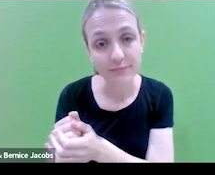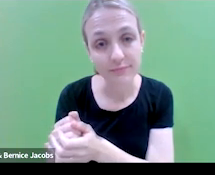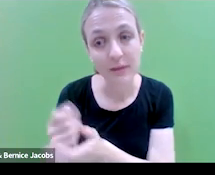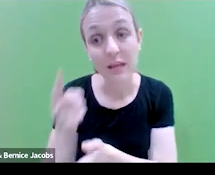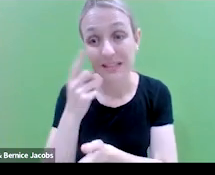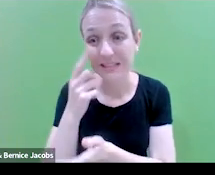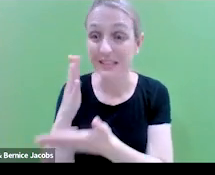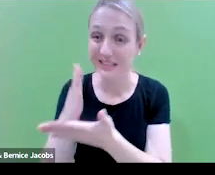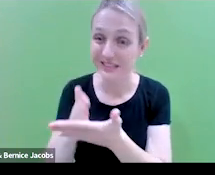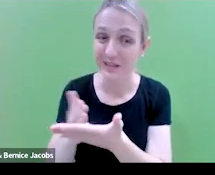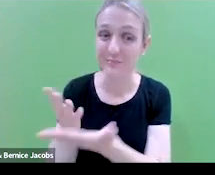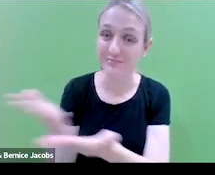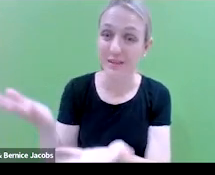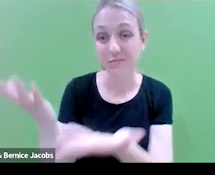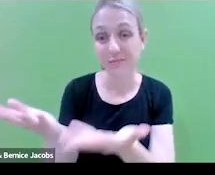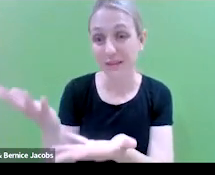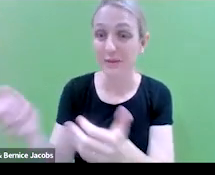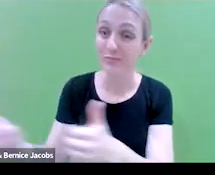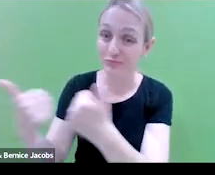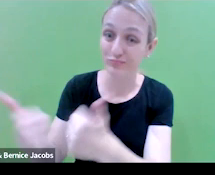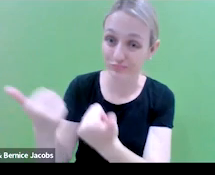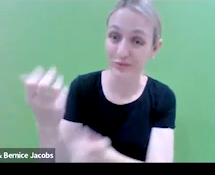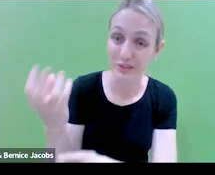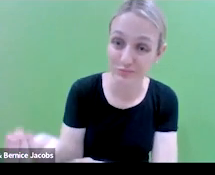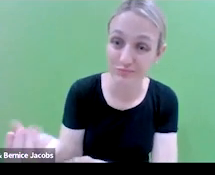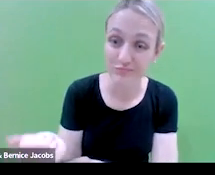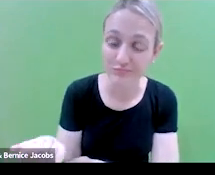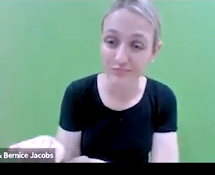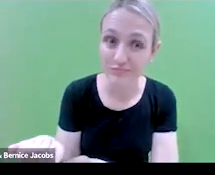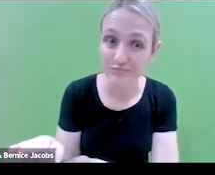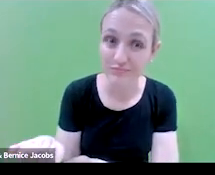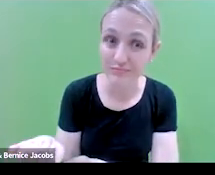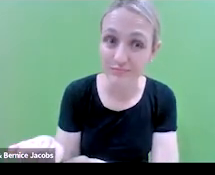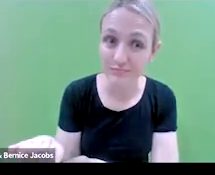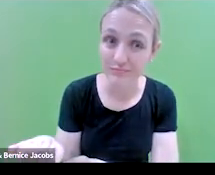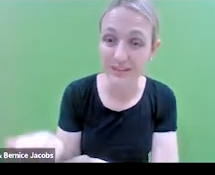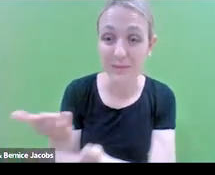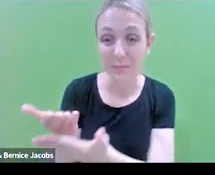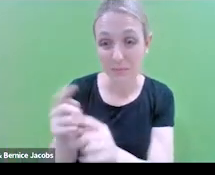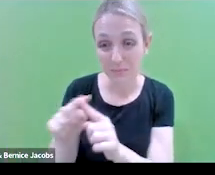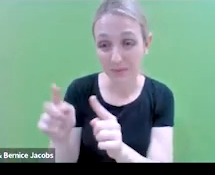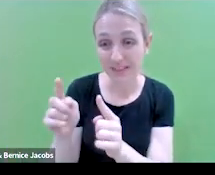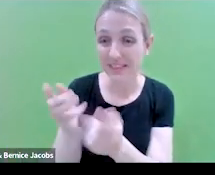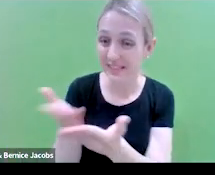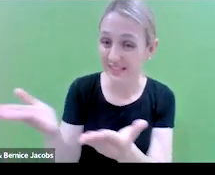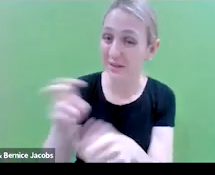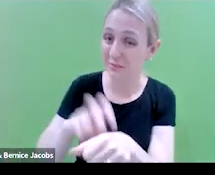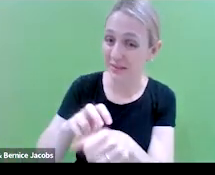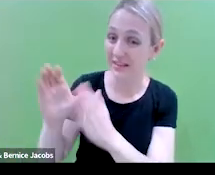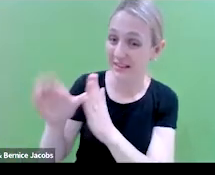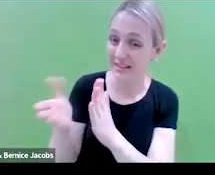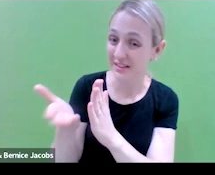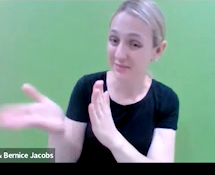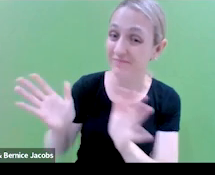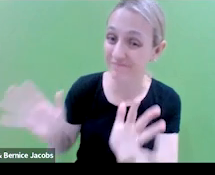attitudes where they wish, they wish to encourage people with disabilities.